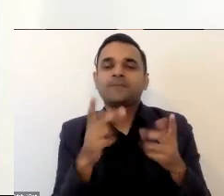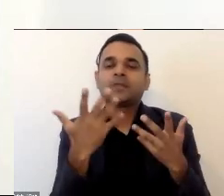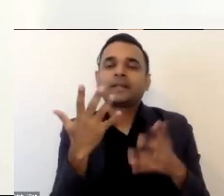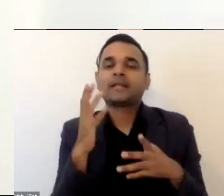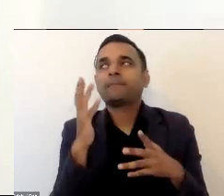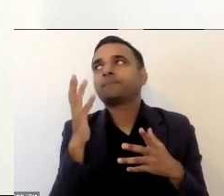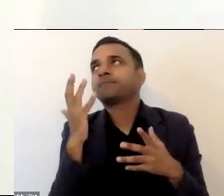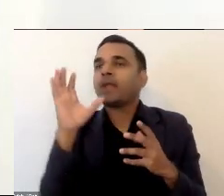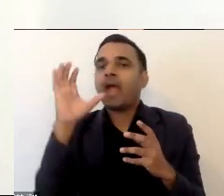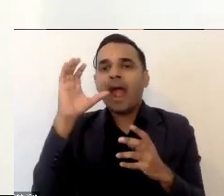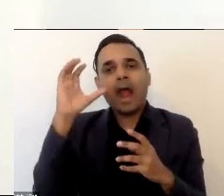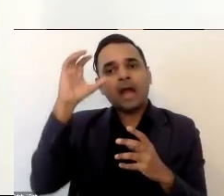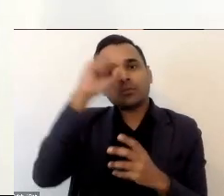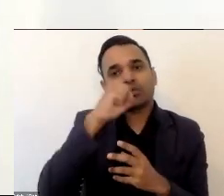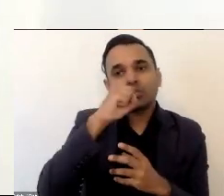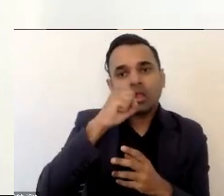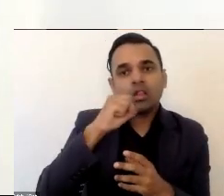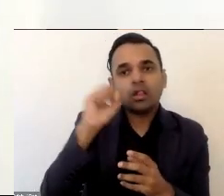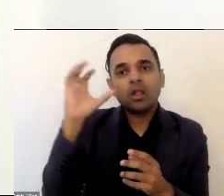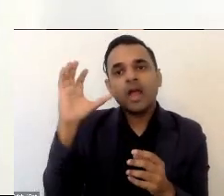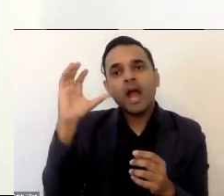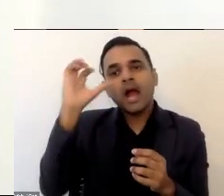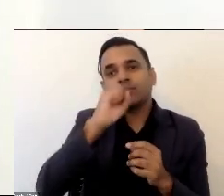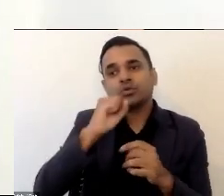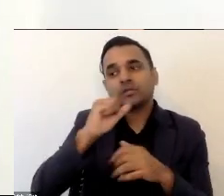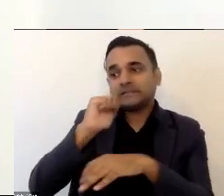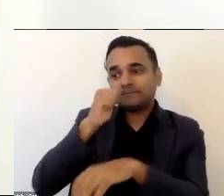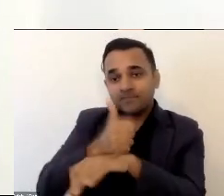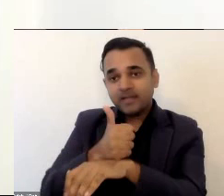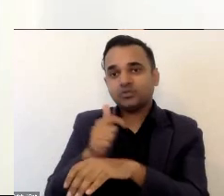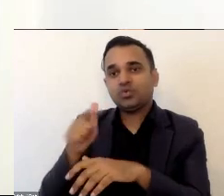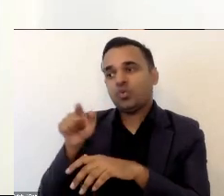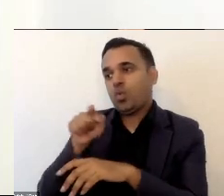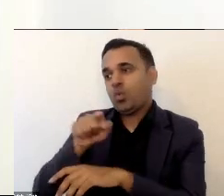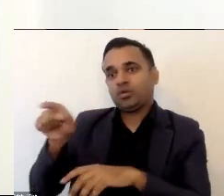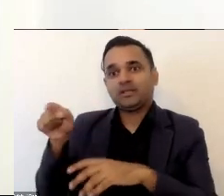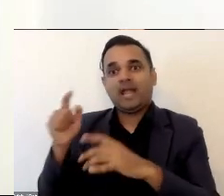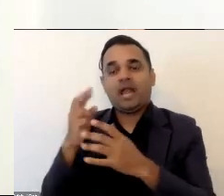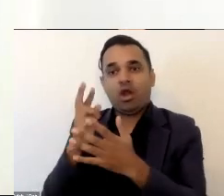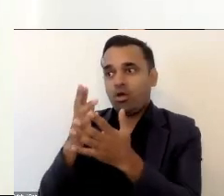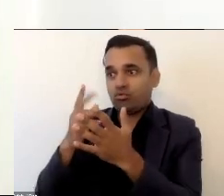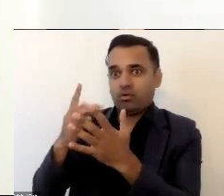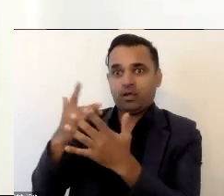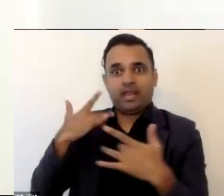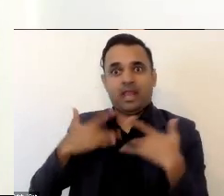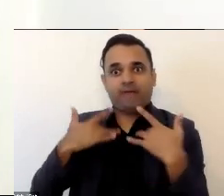customers, they might use large data sets to analyze those